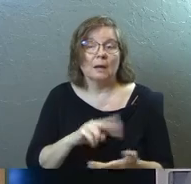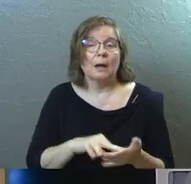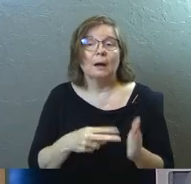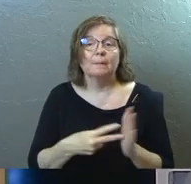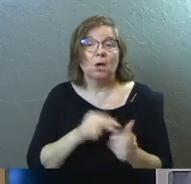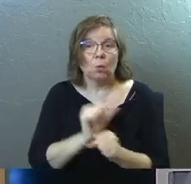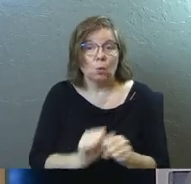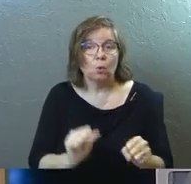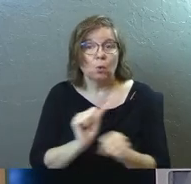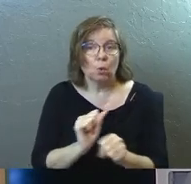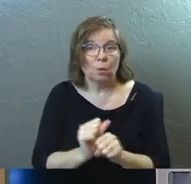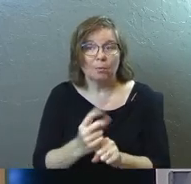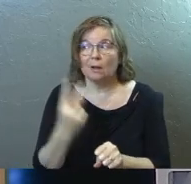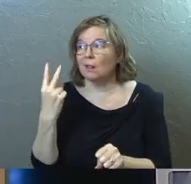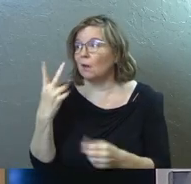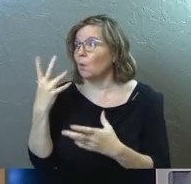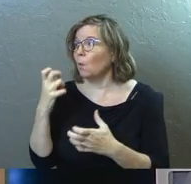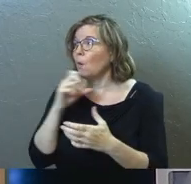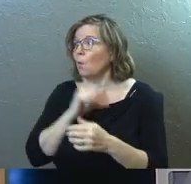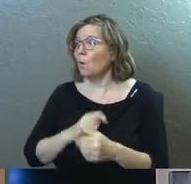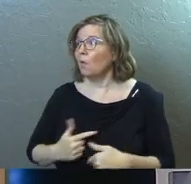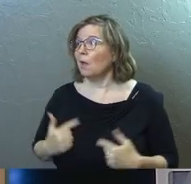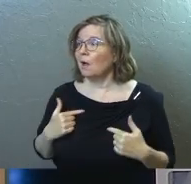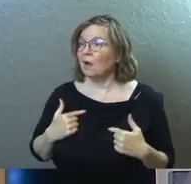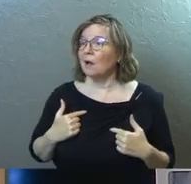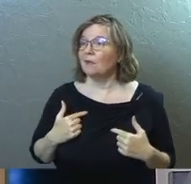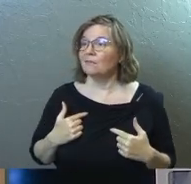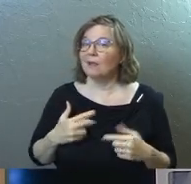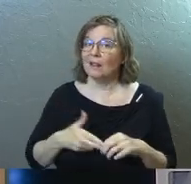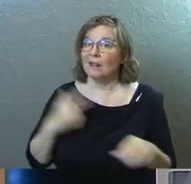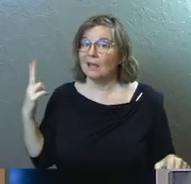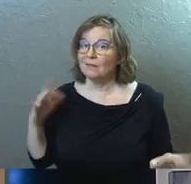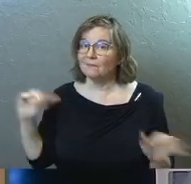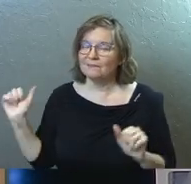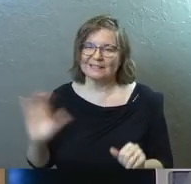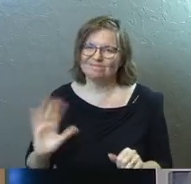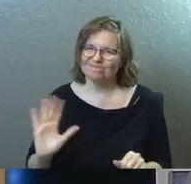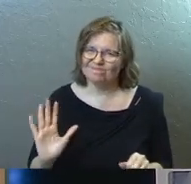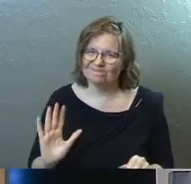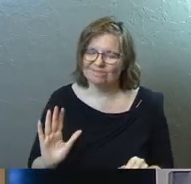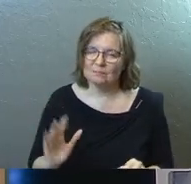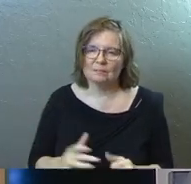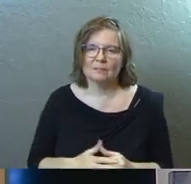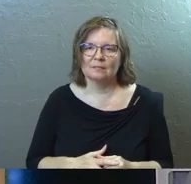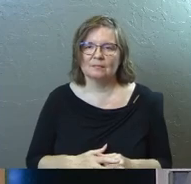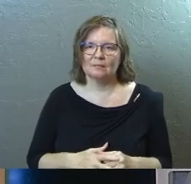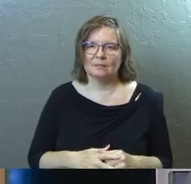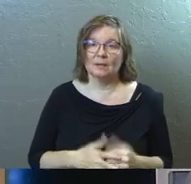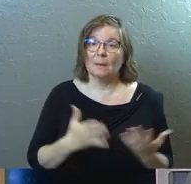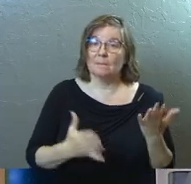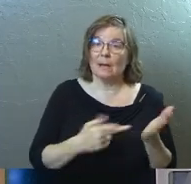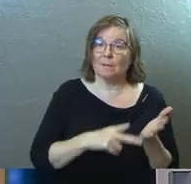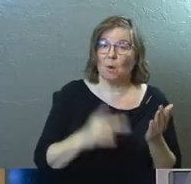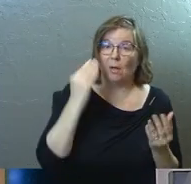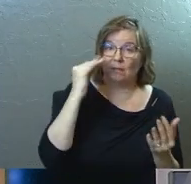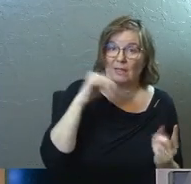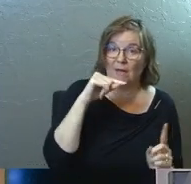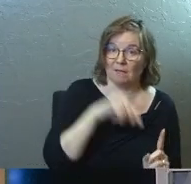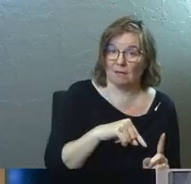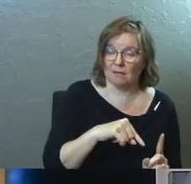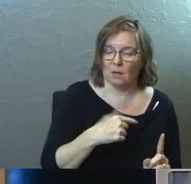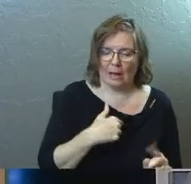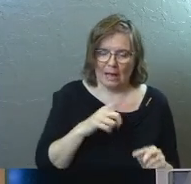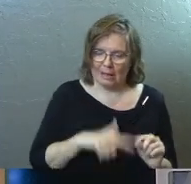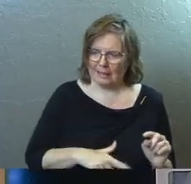intense verse. It's a real thing, right? Someone who says, "I'm in," and then goes, "Just kidding." It's like, hold on. That can't be it, right? So it's like,